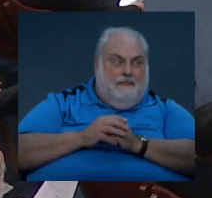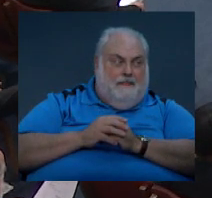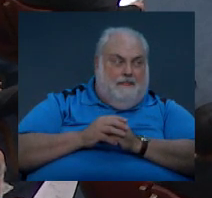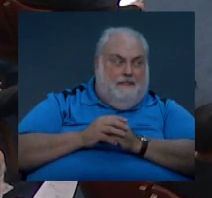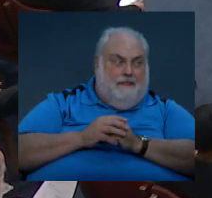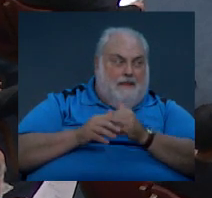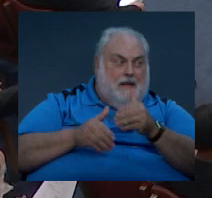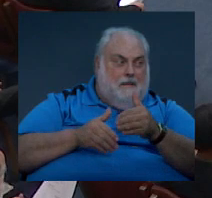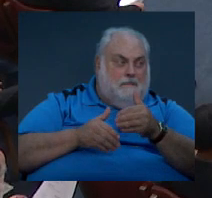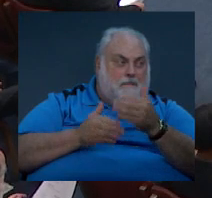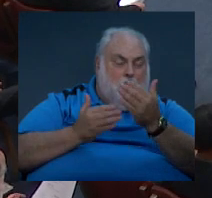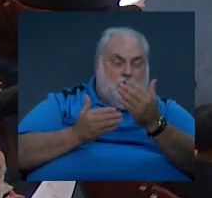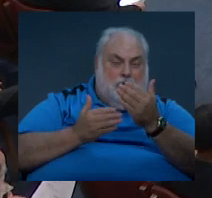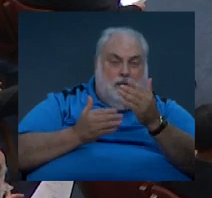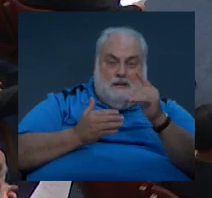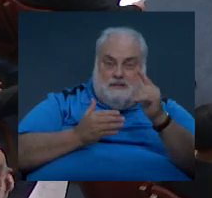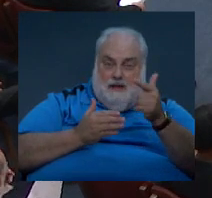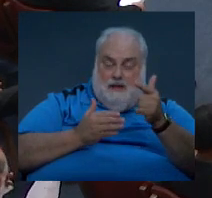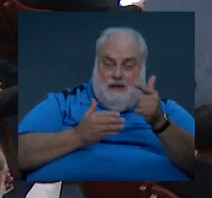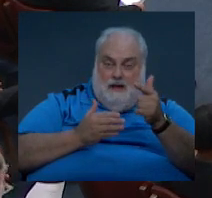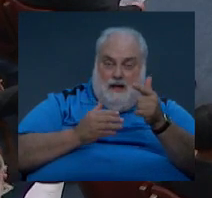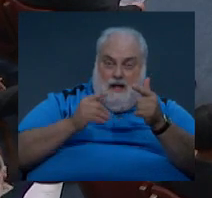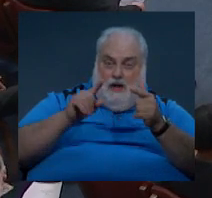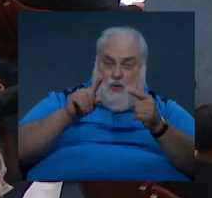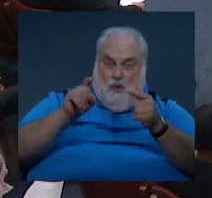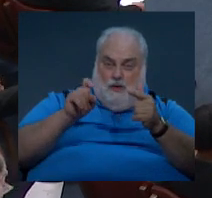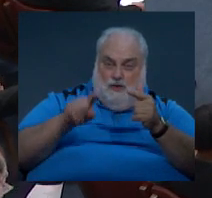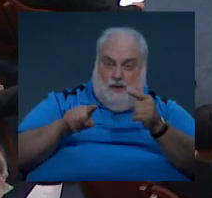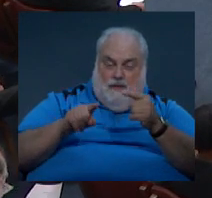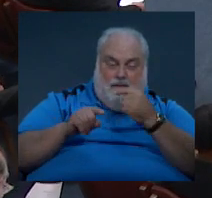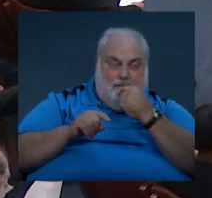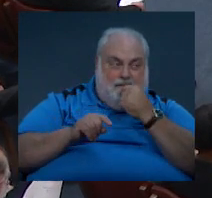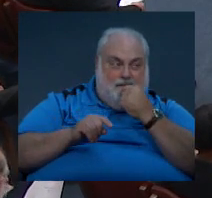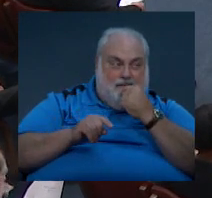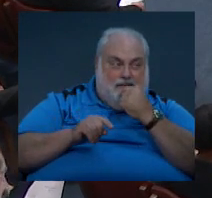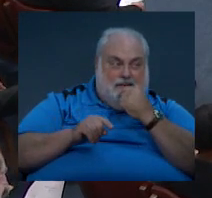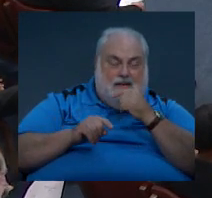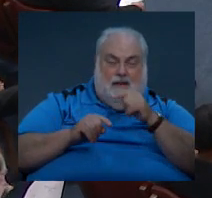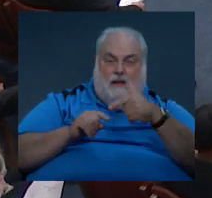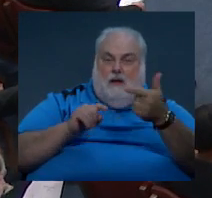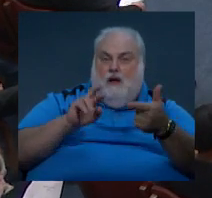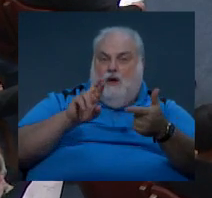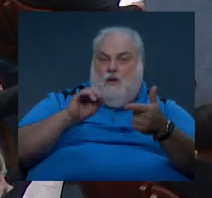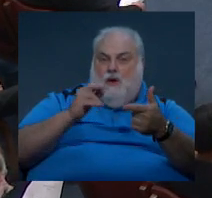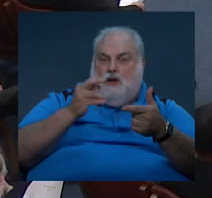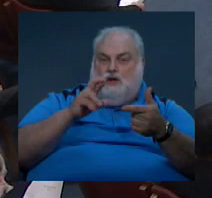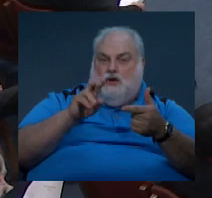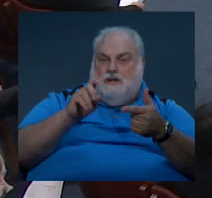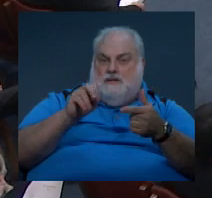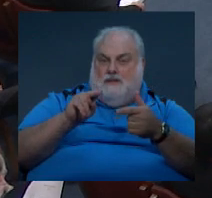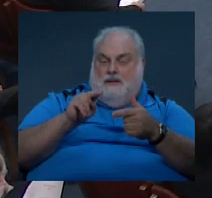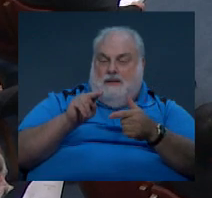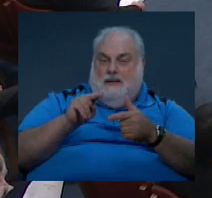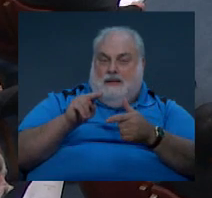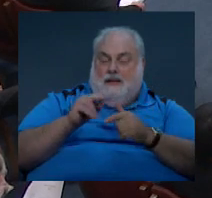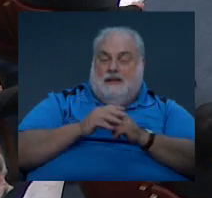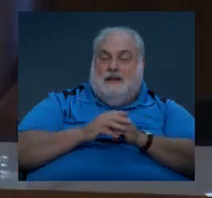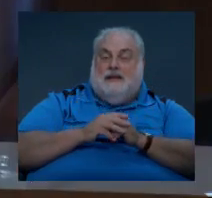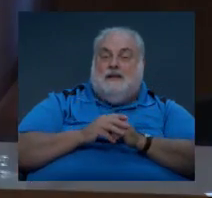Yes, there's a motion, there's a second, and a question before we move to the vote. Director Richardson? Well, Mayor, since it's